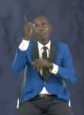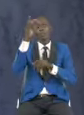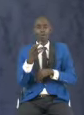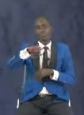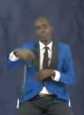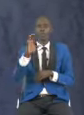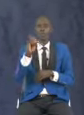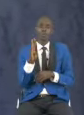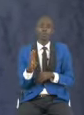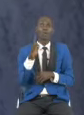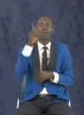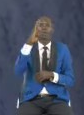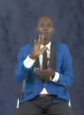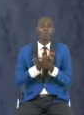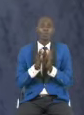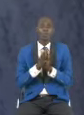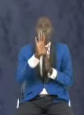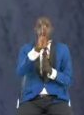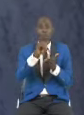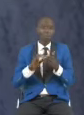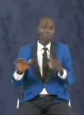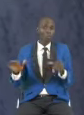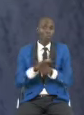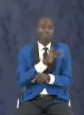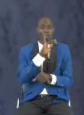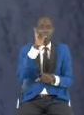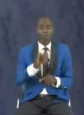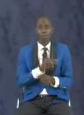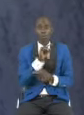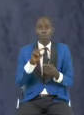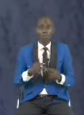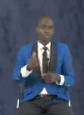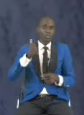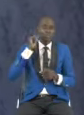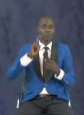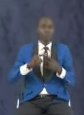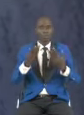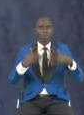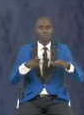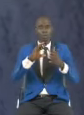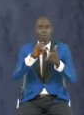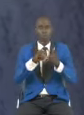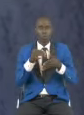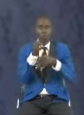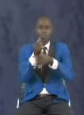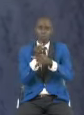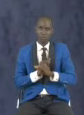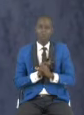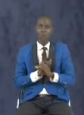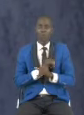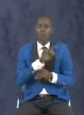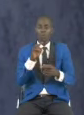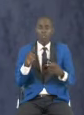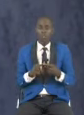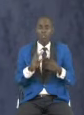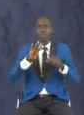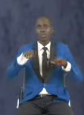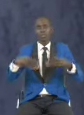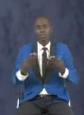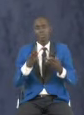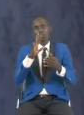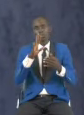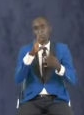I will not sell my birthright. The God of power, your God. The God of healing, your God. The God